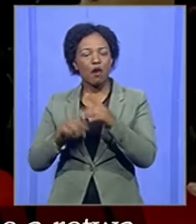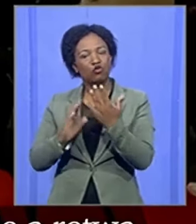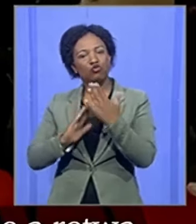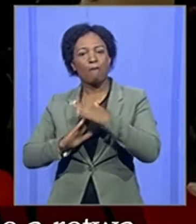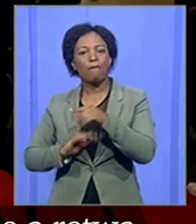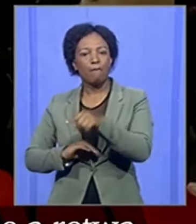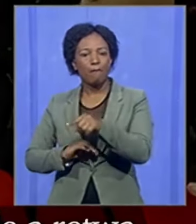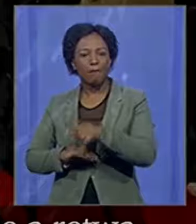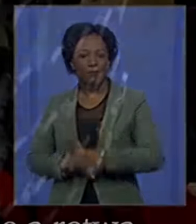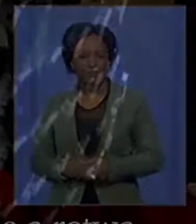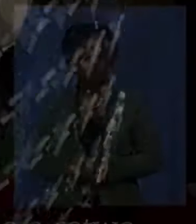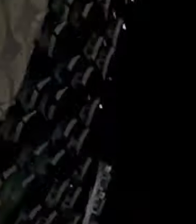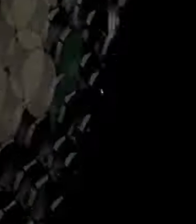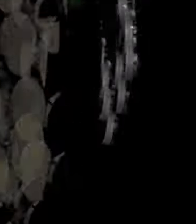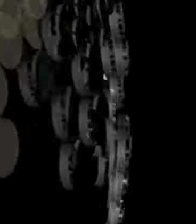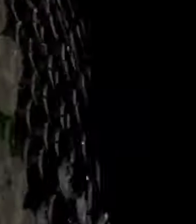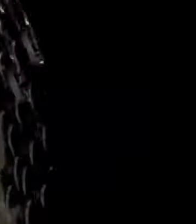10.